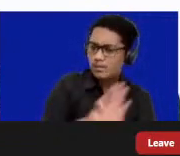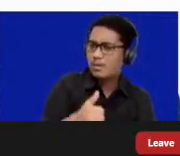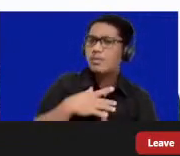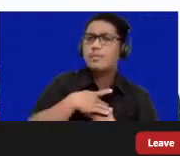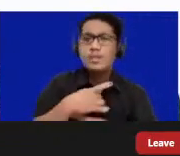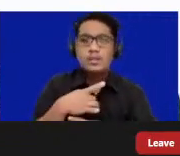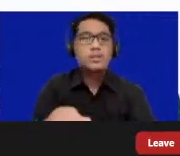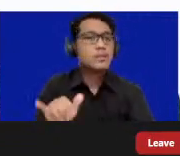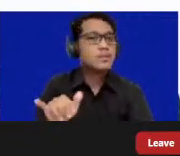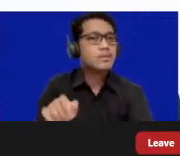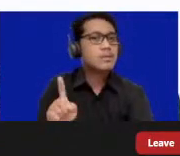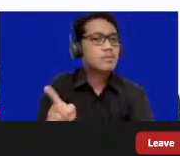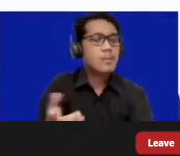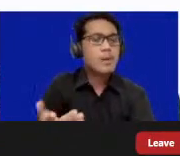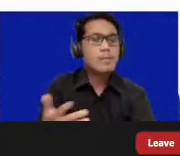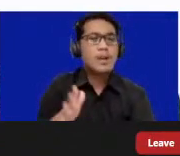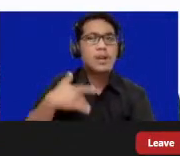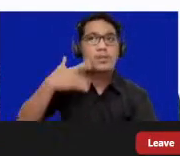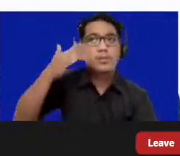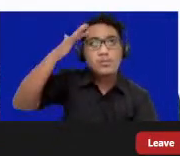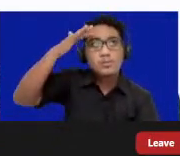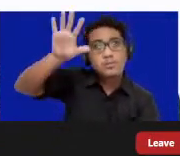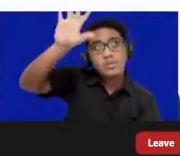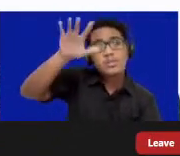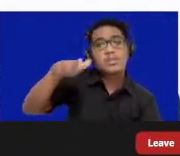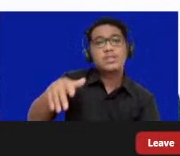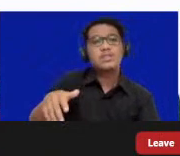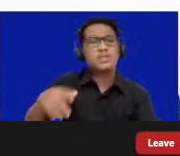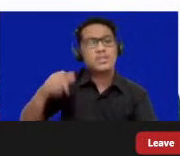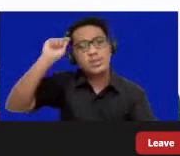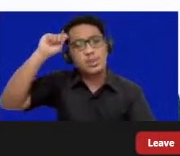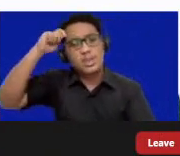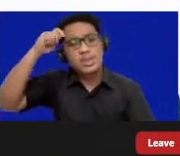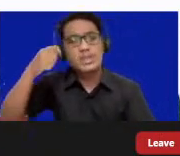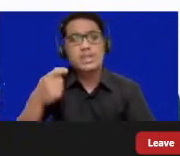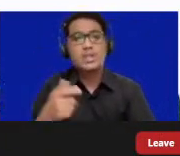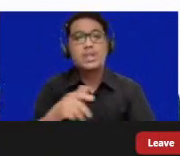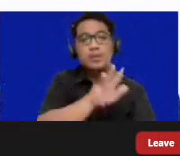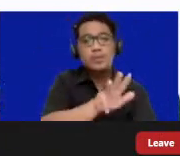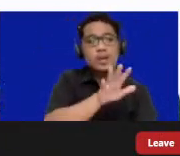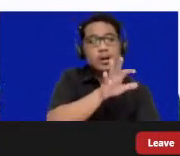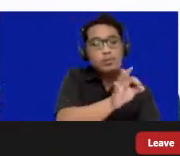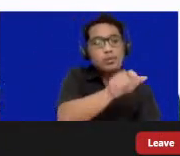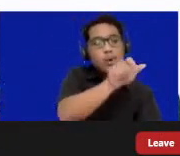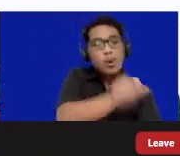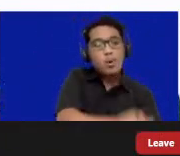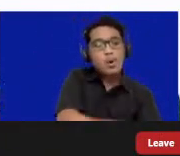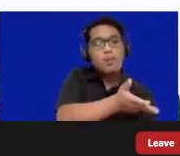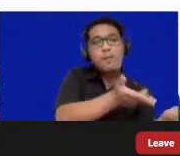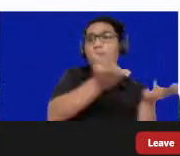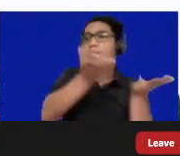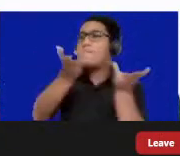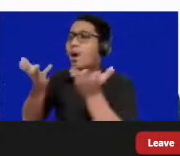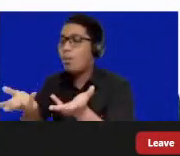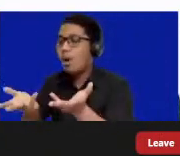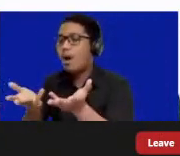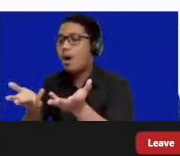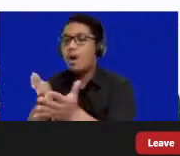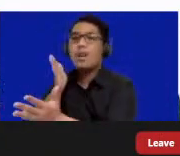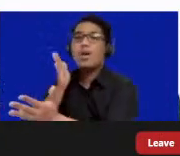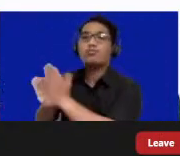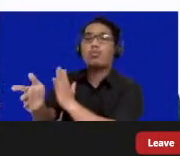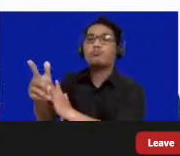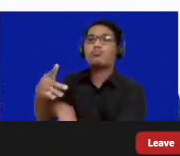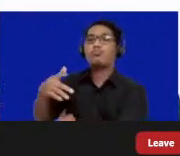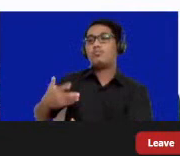combination wherein a few people come here and then we have a video link and then we can still have the conversations so that the